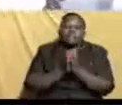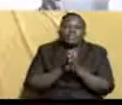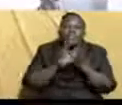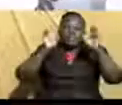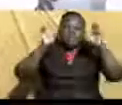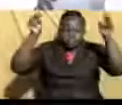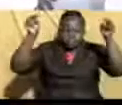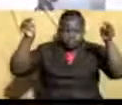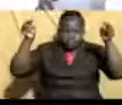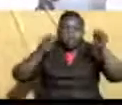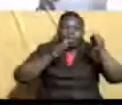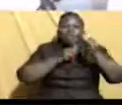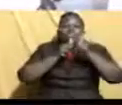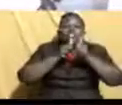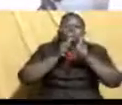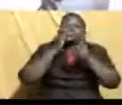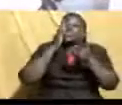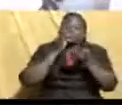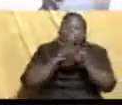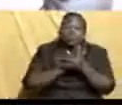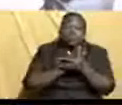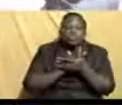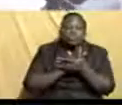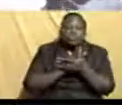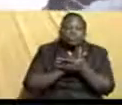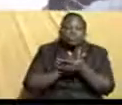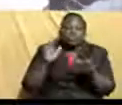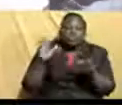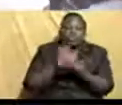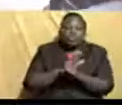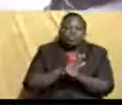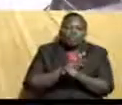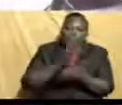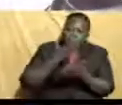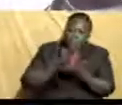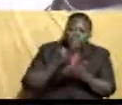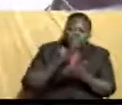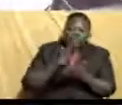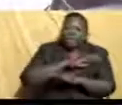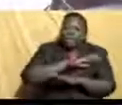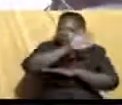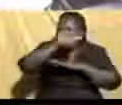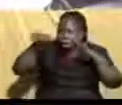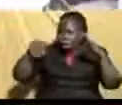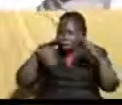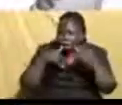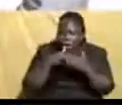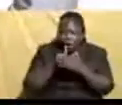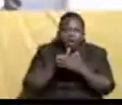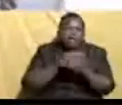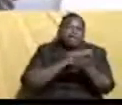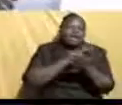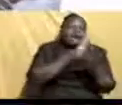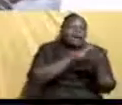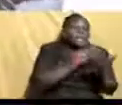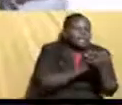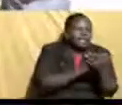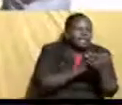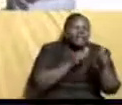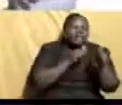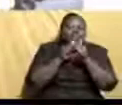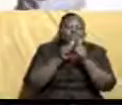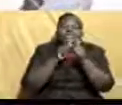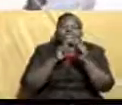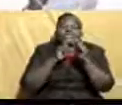doctrine, which really formed the main part of the entire appeal. And the basic structure doctrine really is